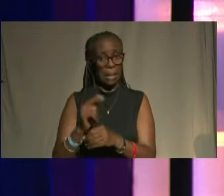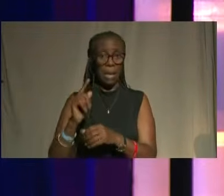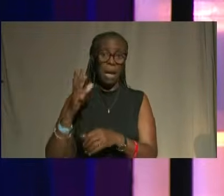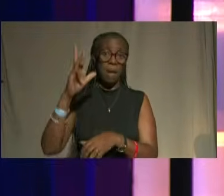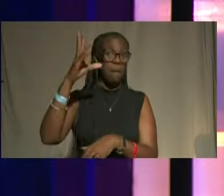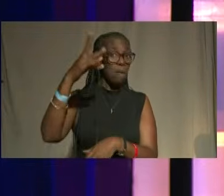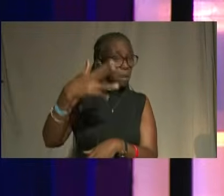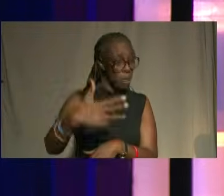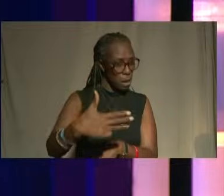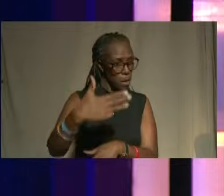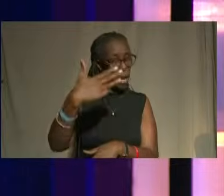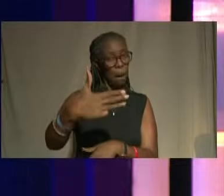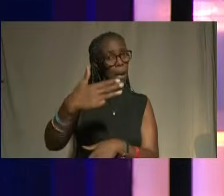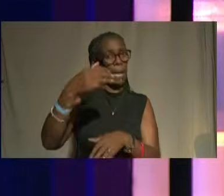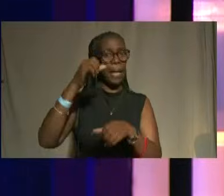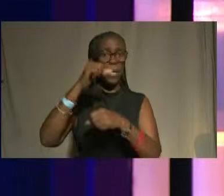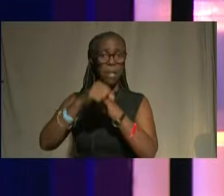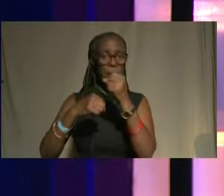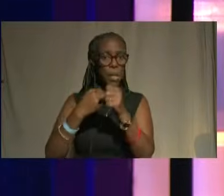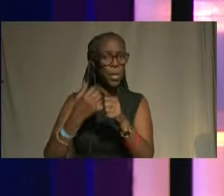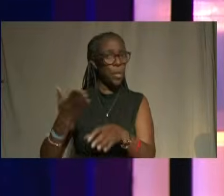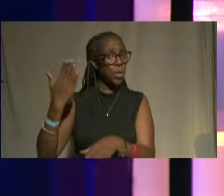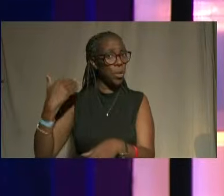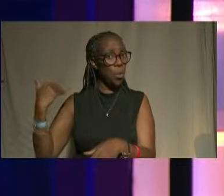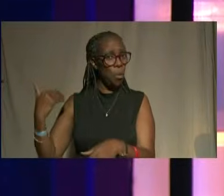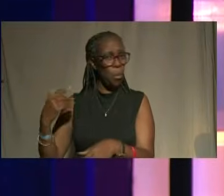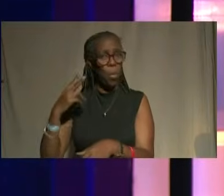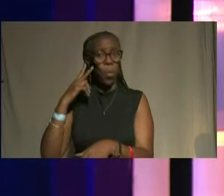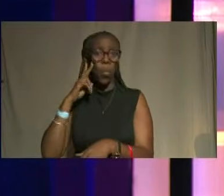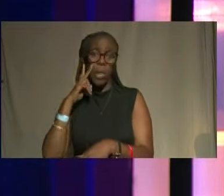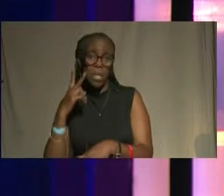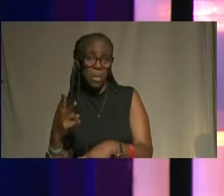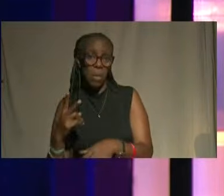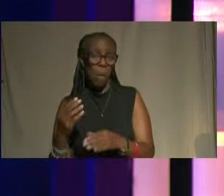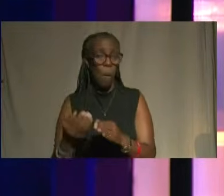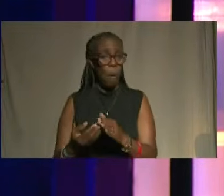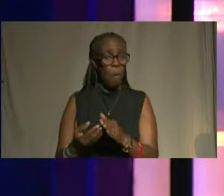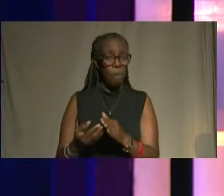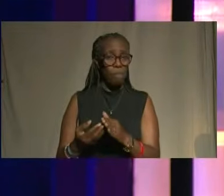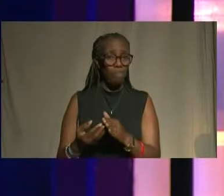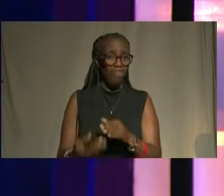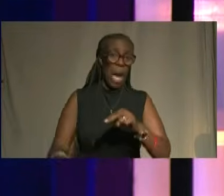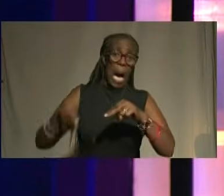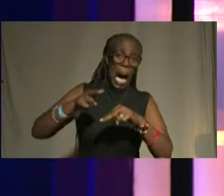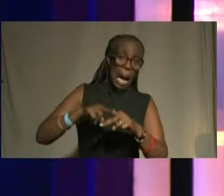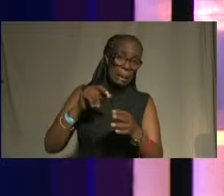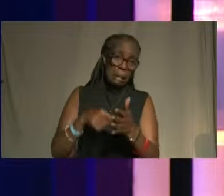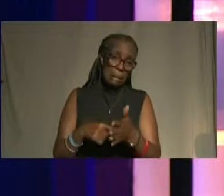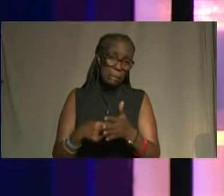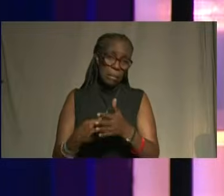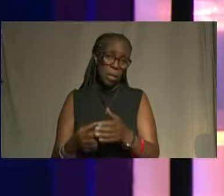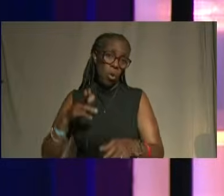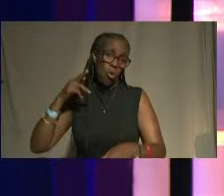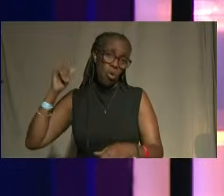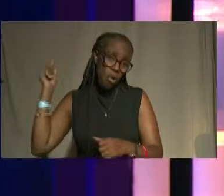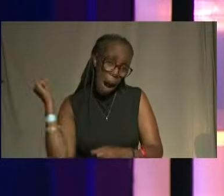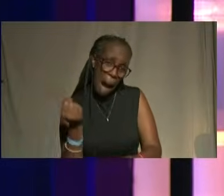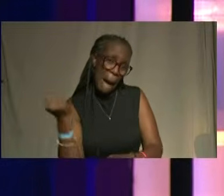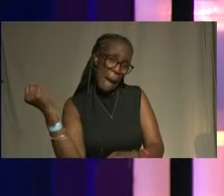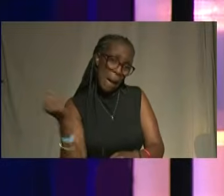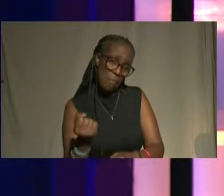saw high debt, we saw high crime too, and we saw failing infrastructure. And